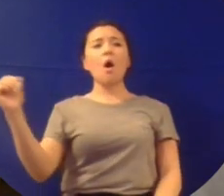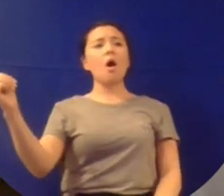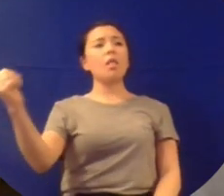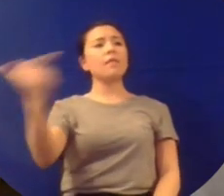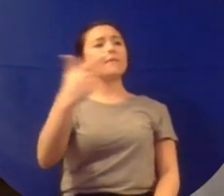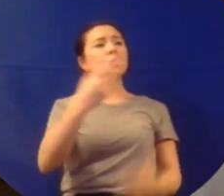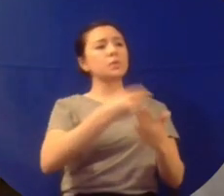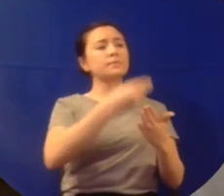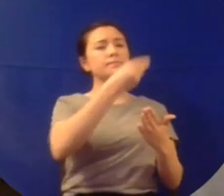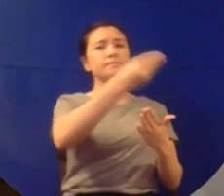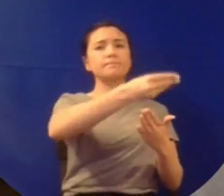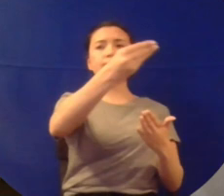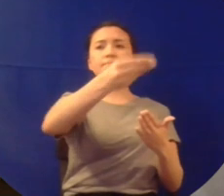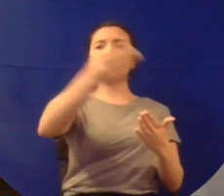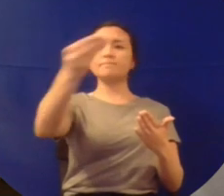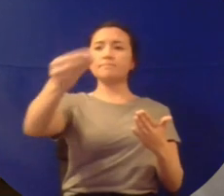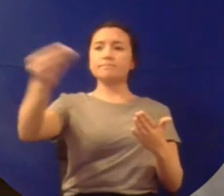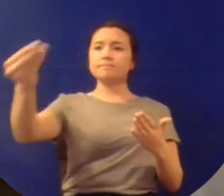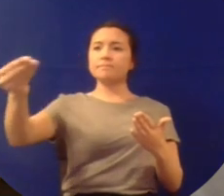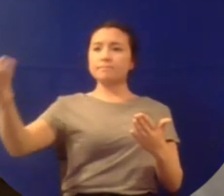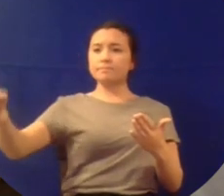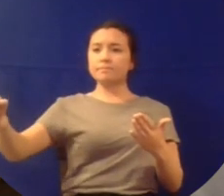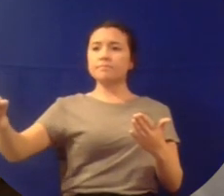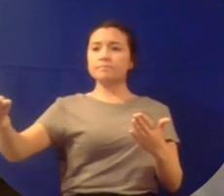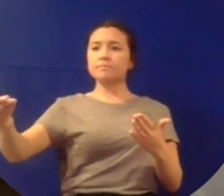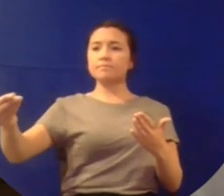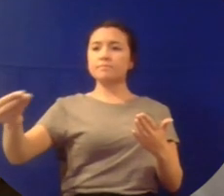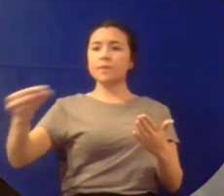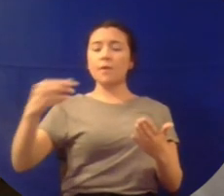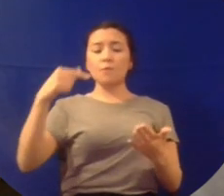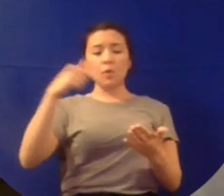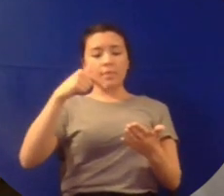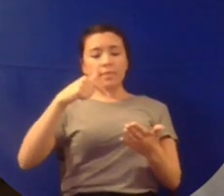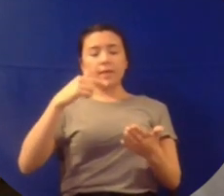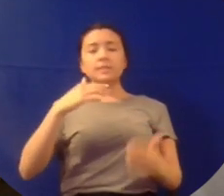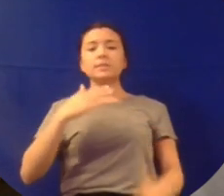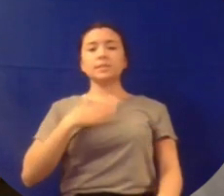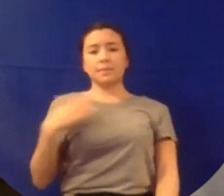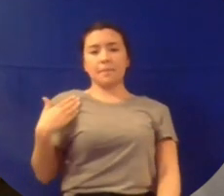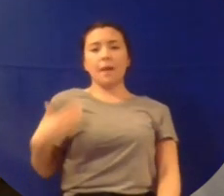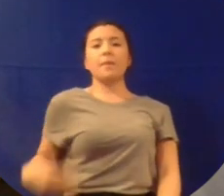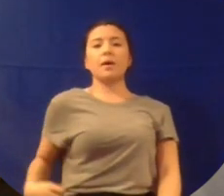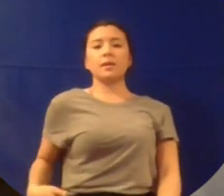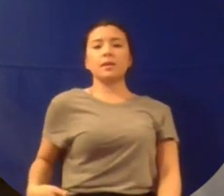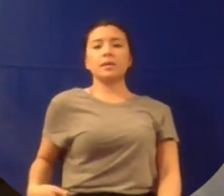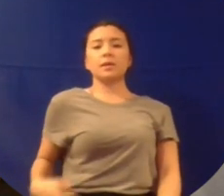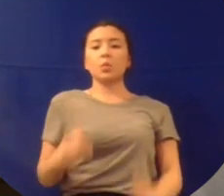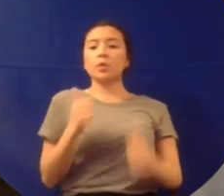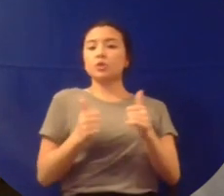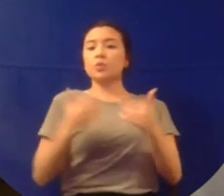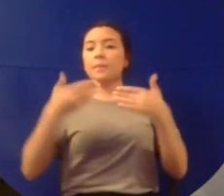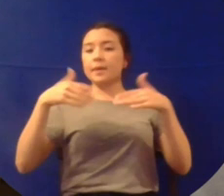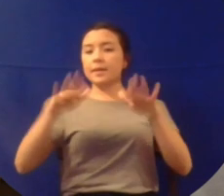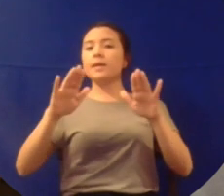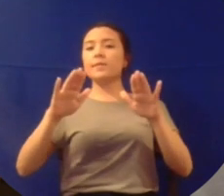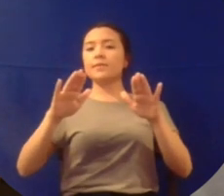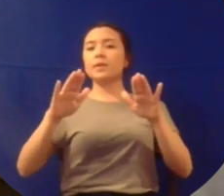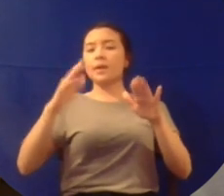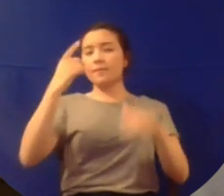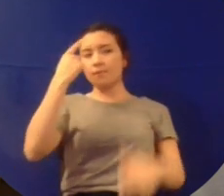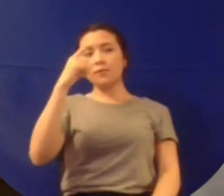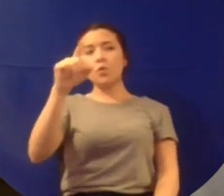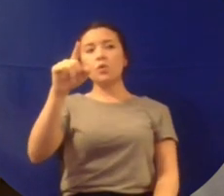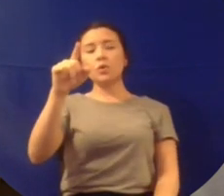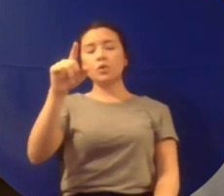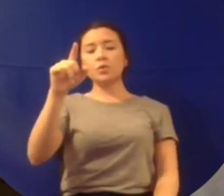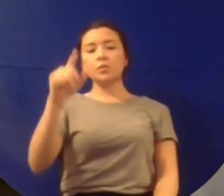his disciples, saying, "Take this, all of you, and eat of it,